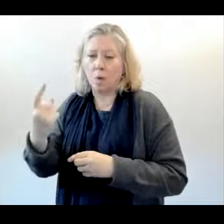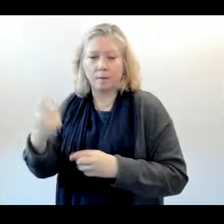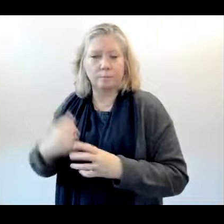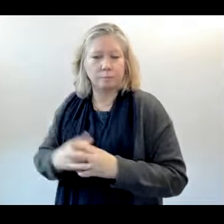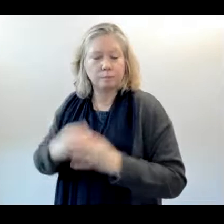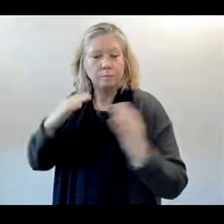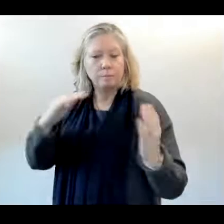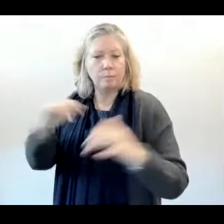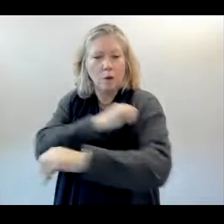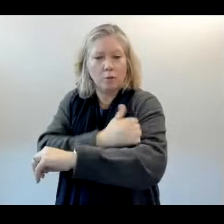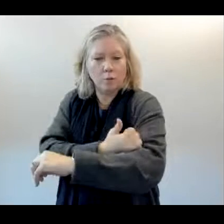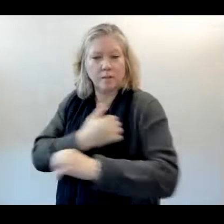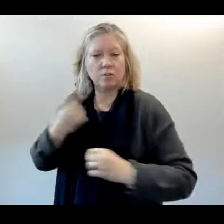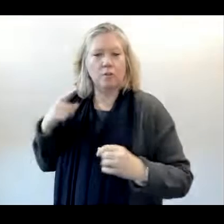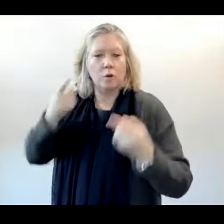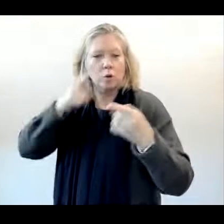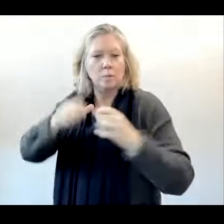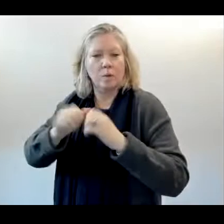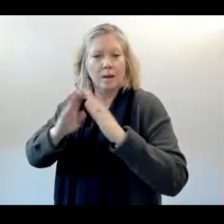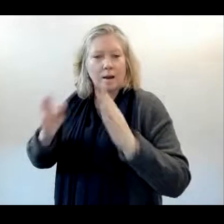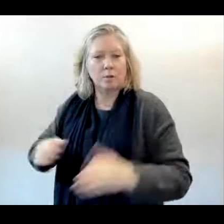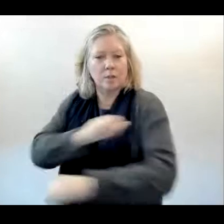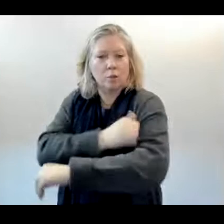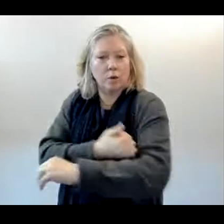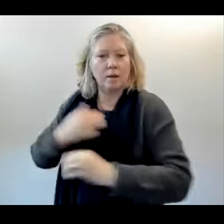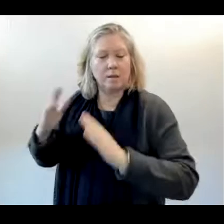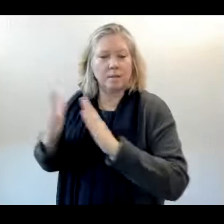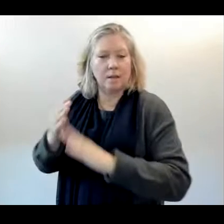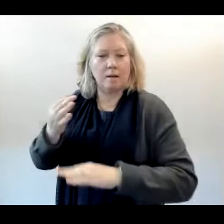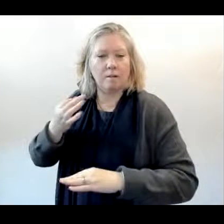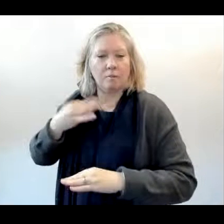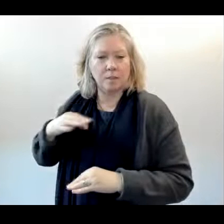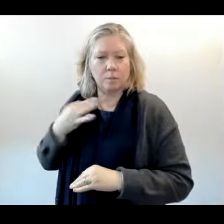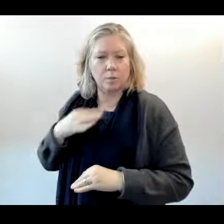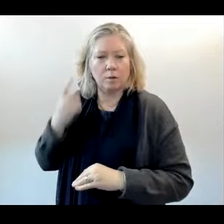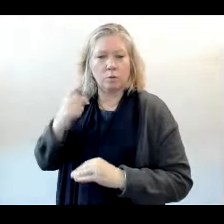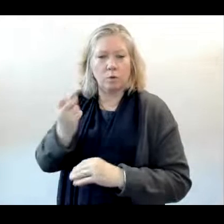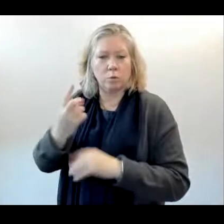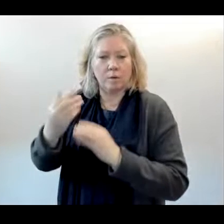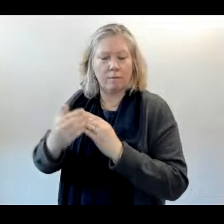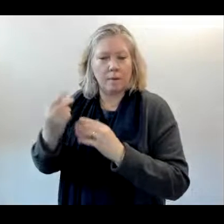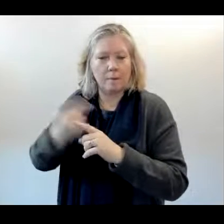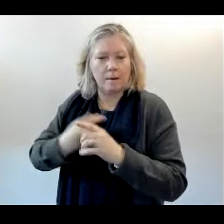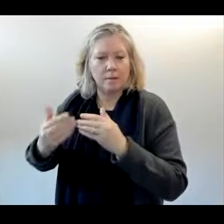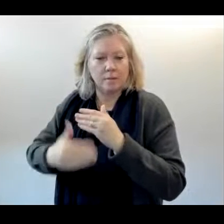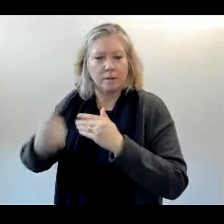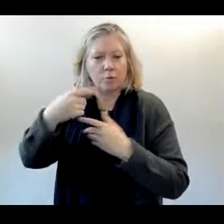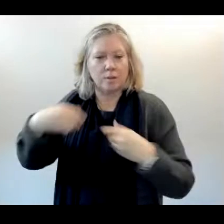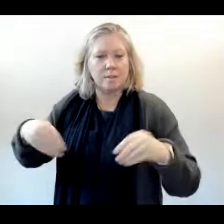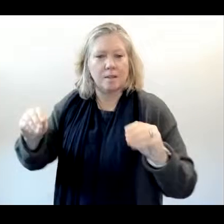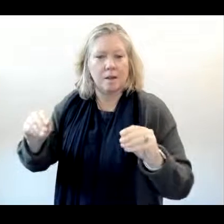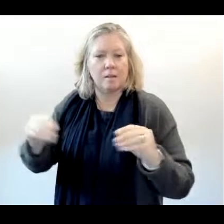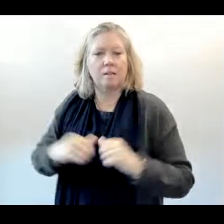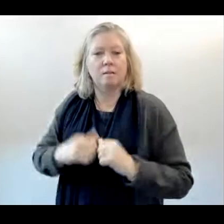of certain properties in the 5th Ward for Bedford Choice Phase 4, also known as Ahearn Avenue. Authorization to enter into a Choice Neighborhood